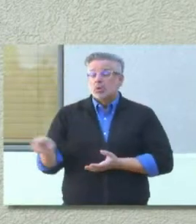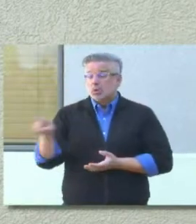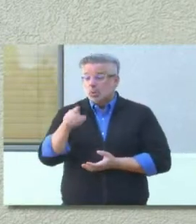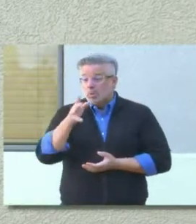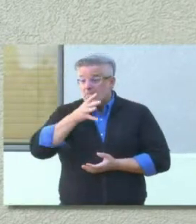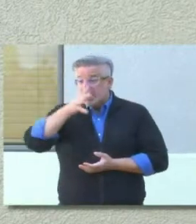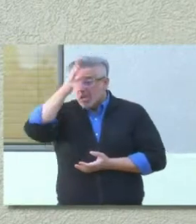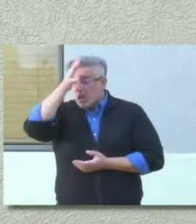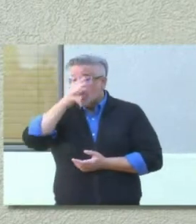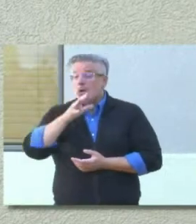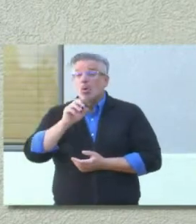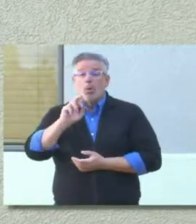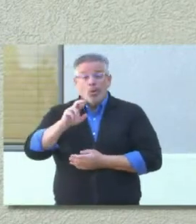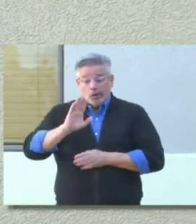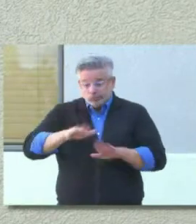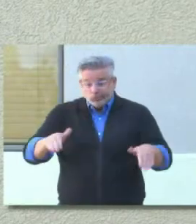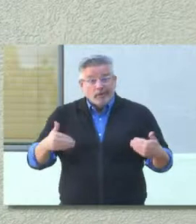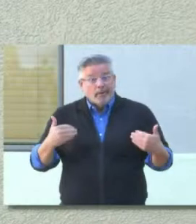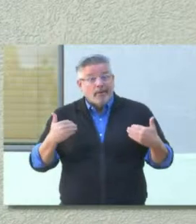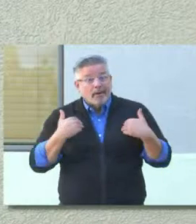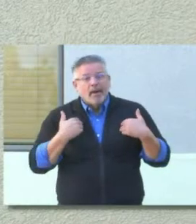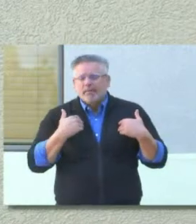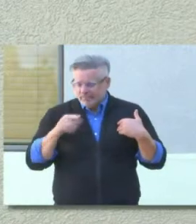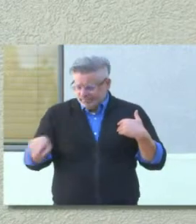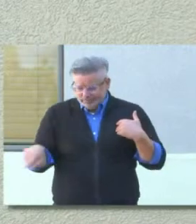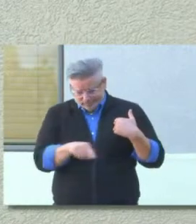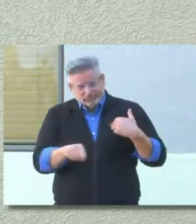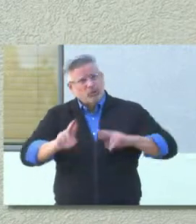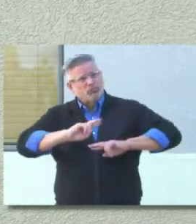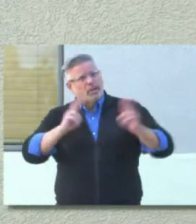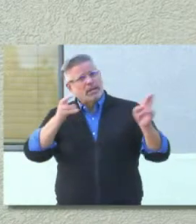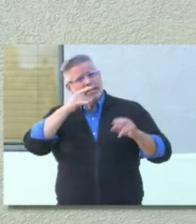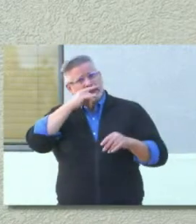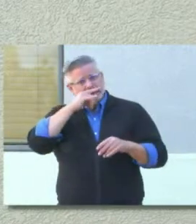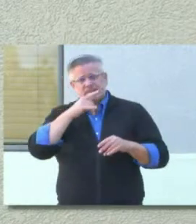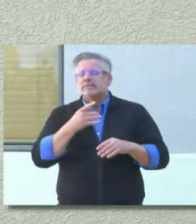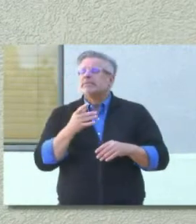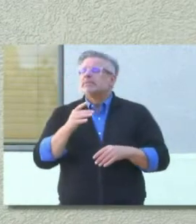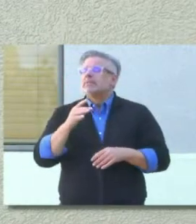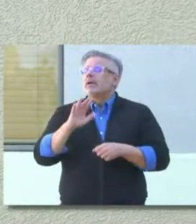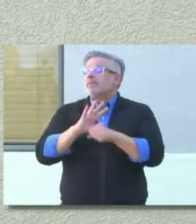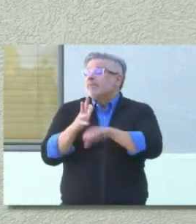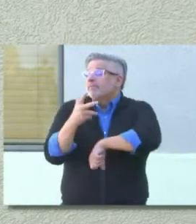or a guardian, it's time to sign up your kids. Vaccines are